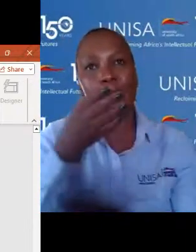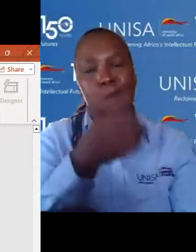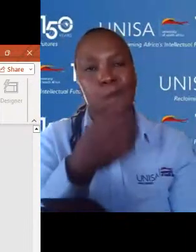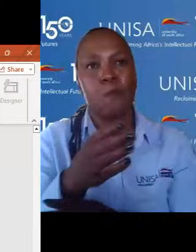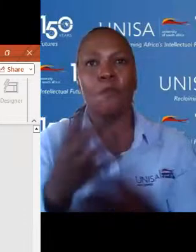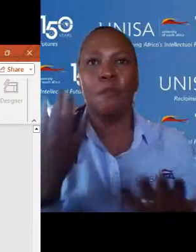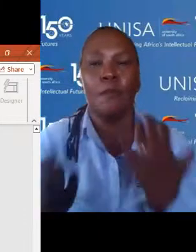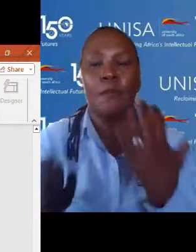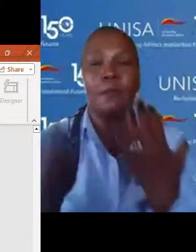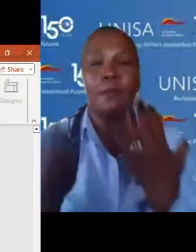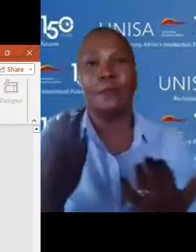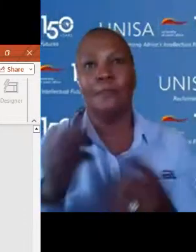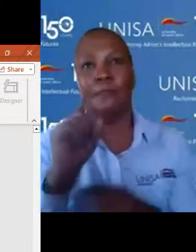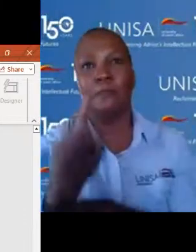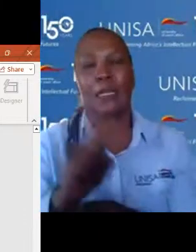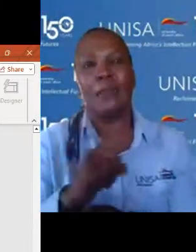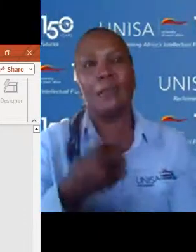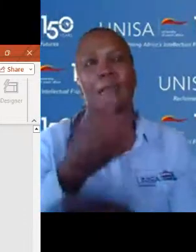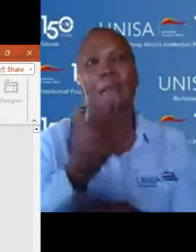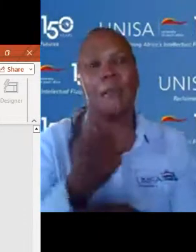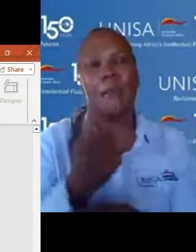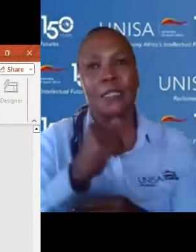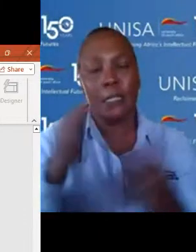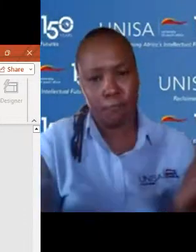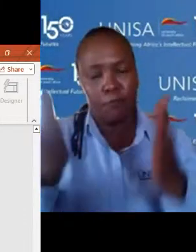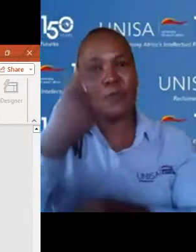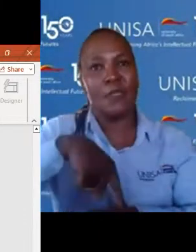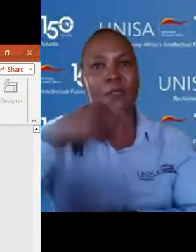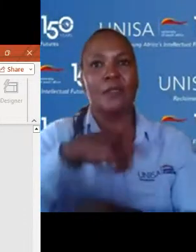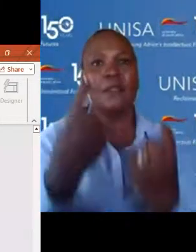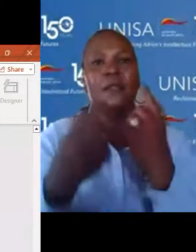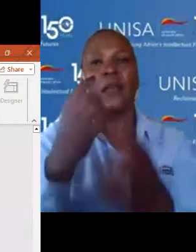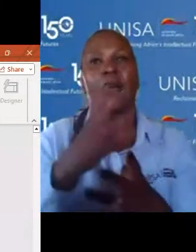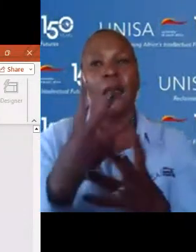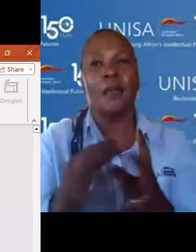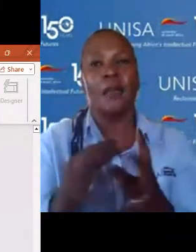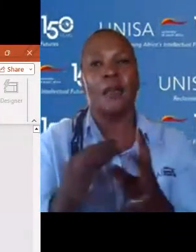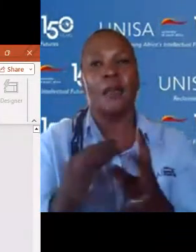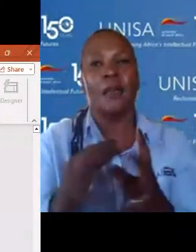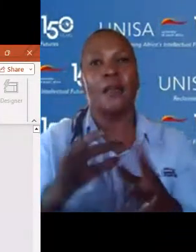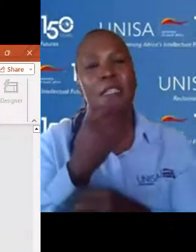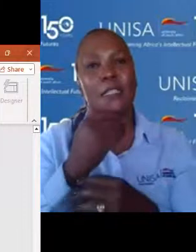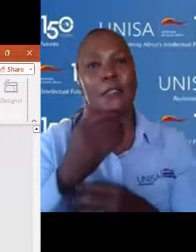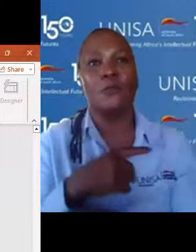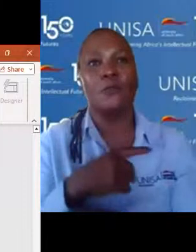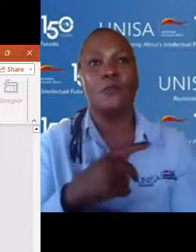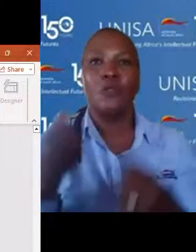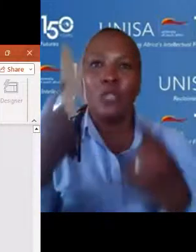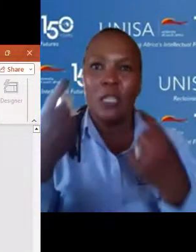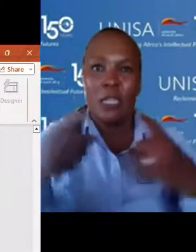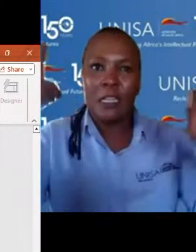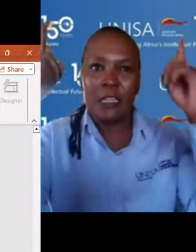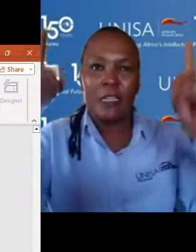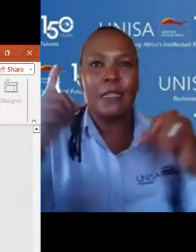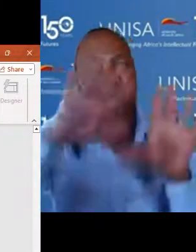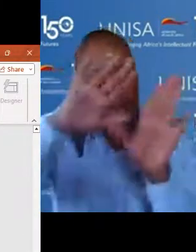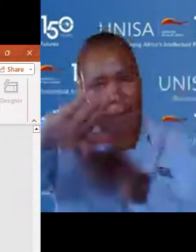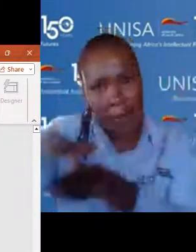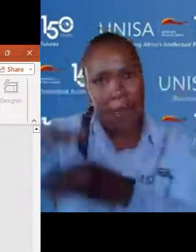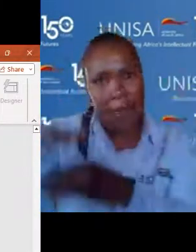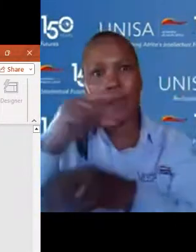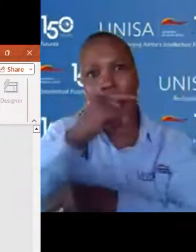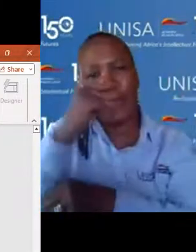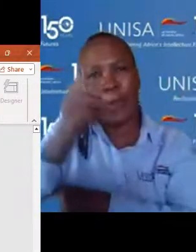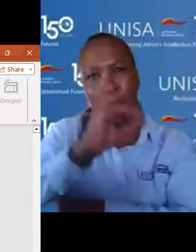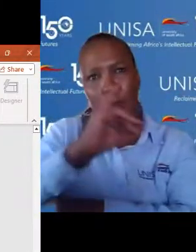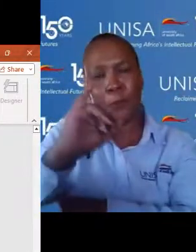let's encourage each other to disclose. And please, let's leave the stigma on the side. There's